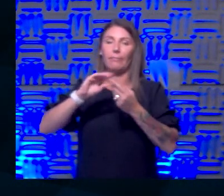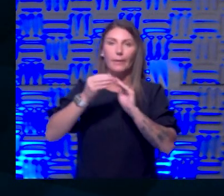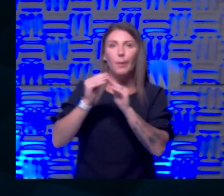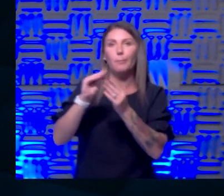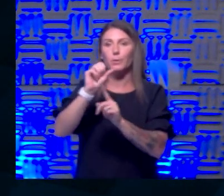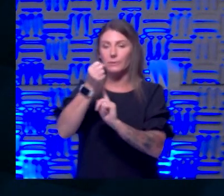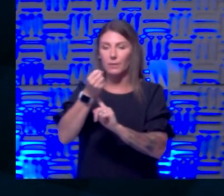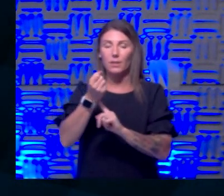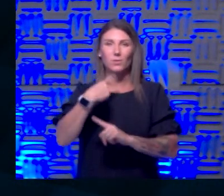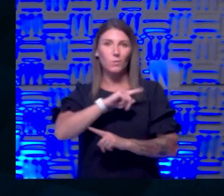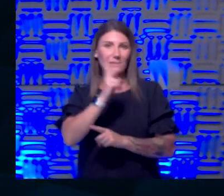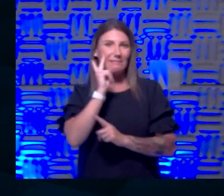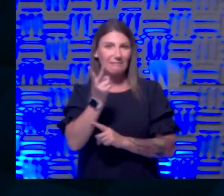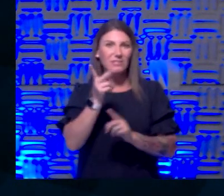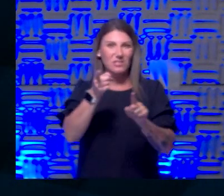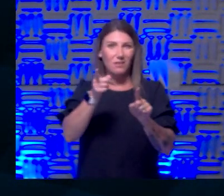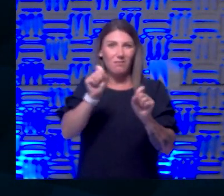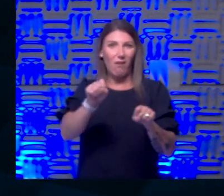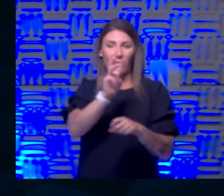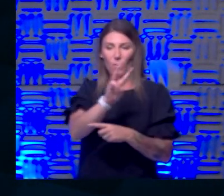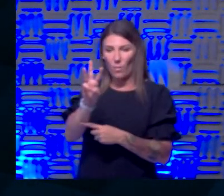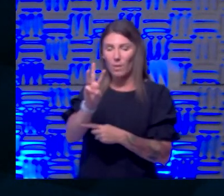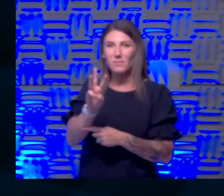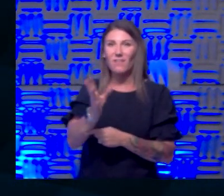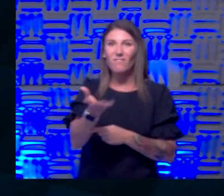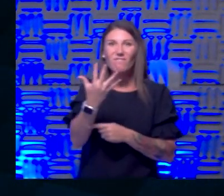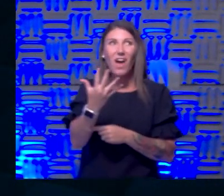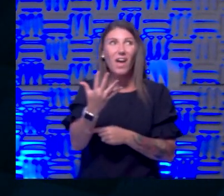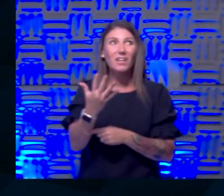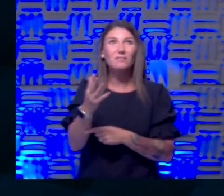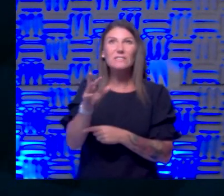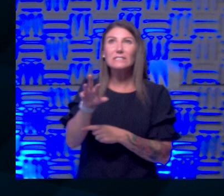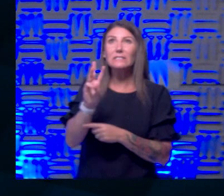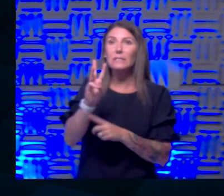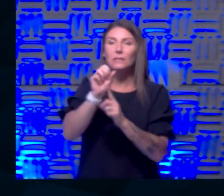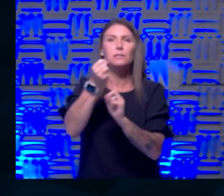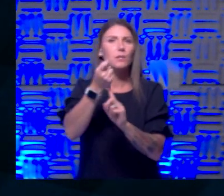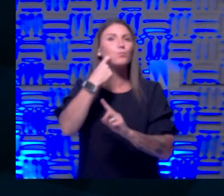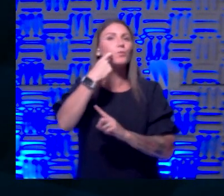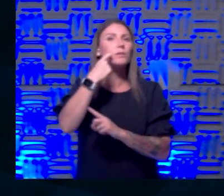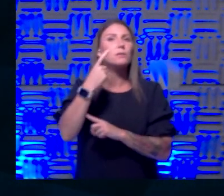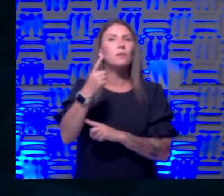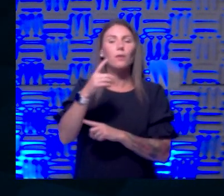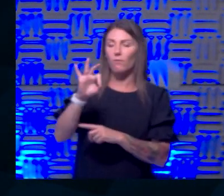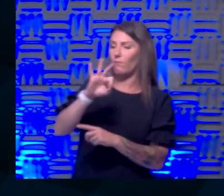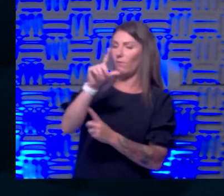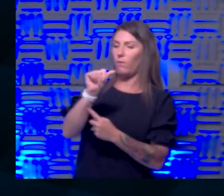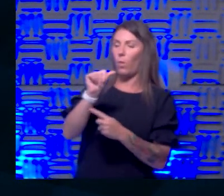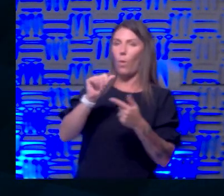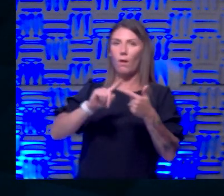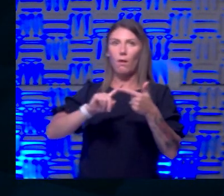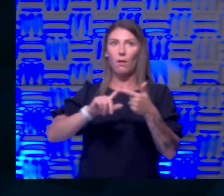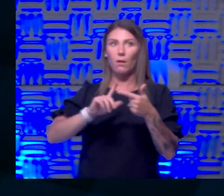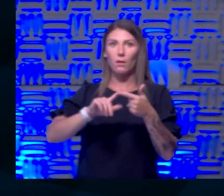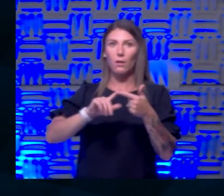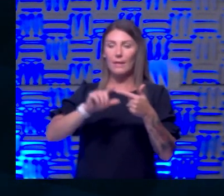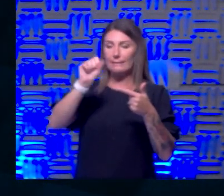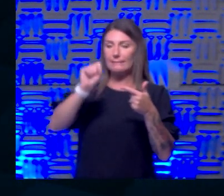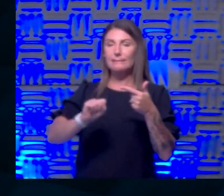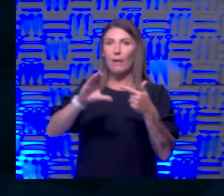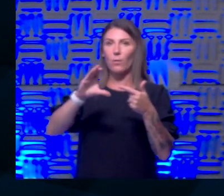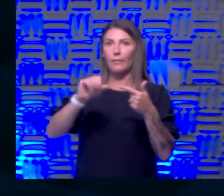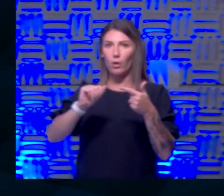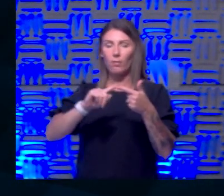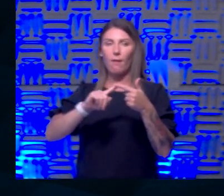on our website, about 5 or 6 cases. The most recent ones obviously were Florida, South